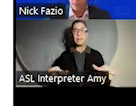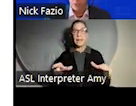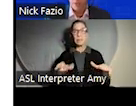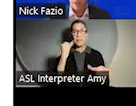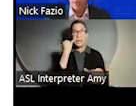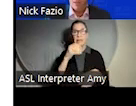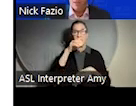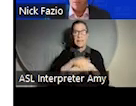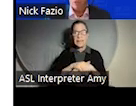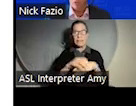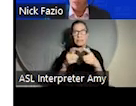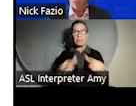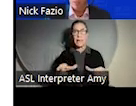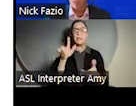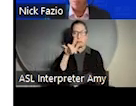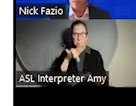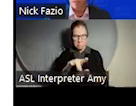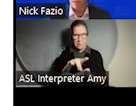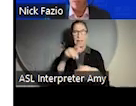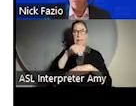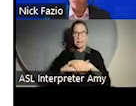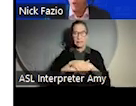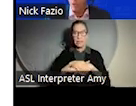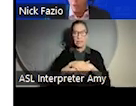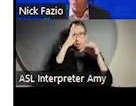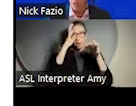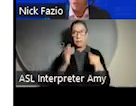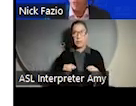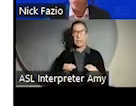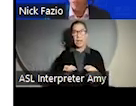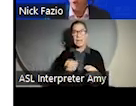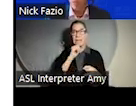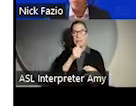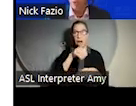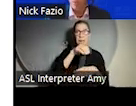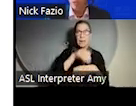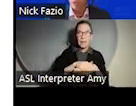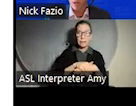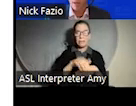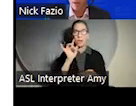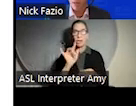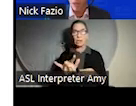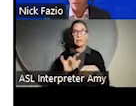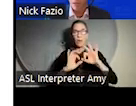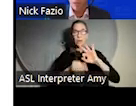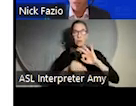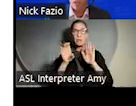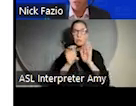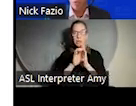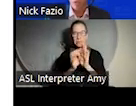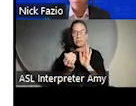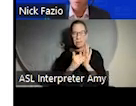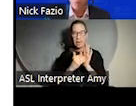is English. If you've chosen to listen to this meeting in a language other than English, you can click on the interpretation icon again